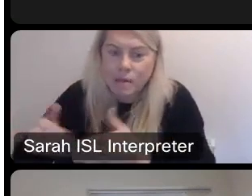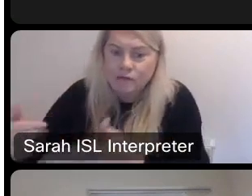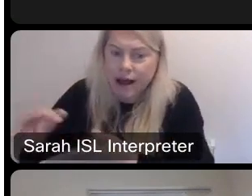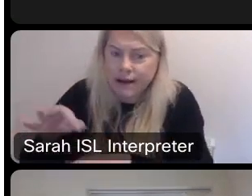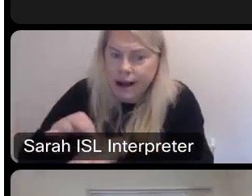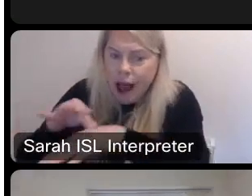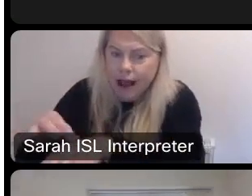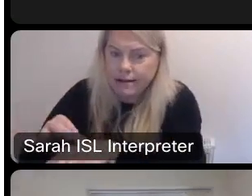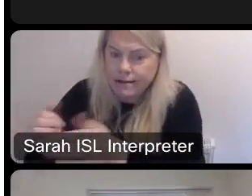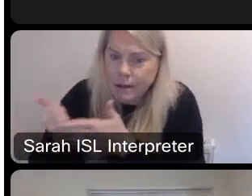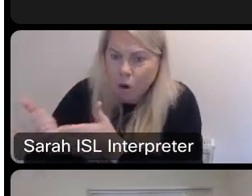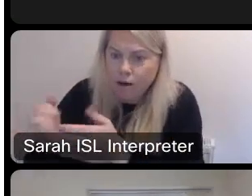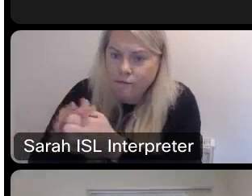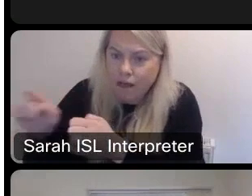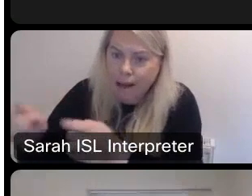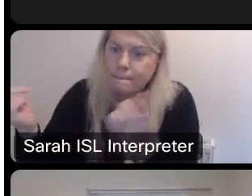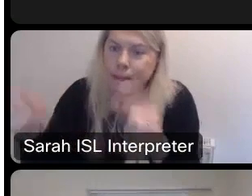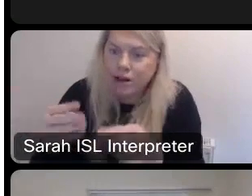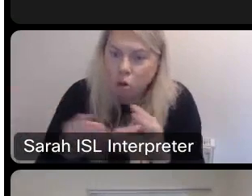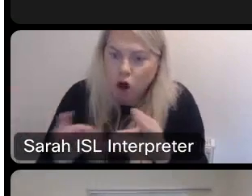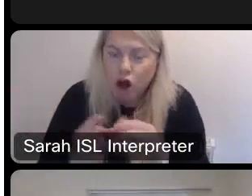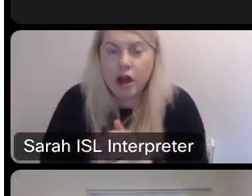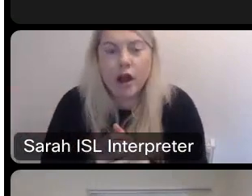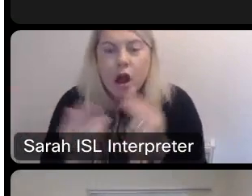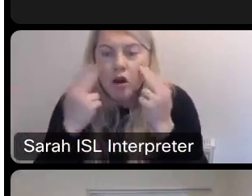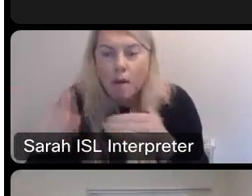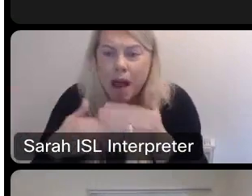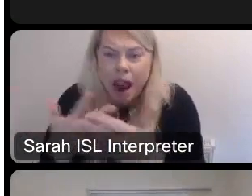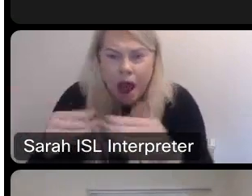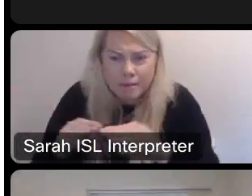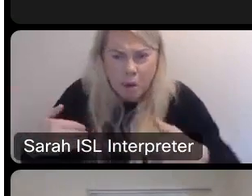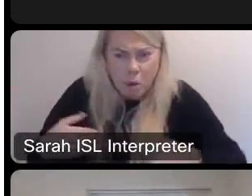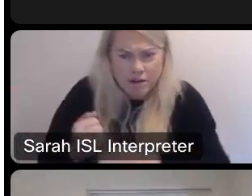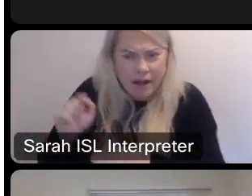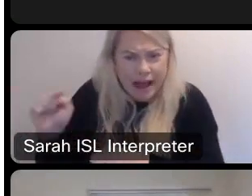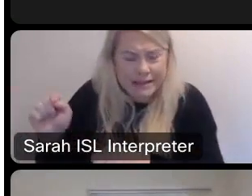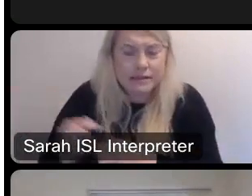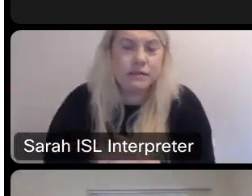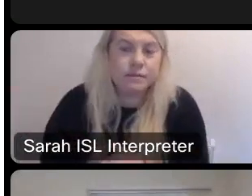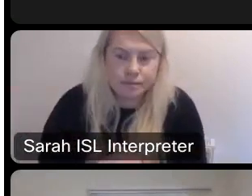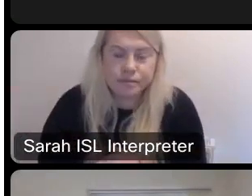their return to normal work. A lot of the time people are worried about that and concerned about that,